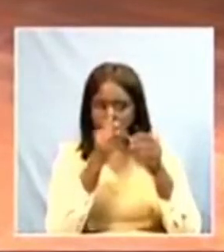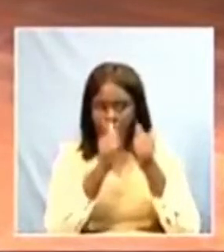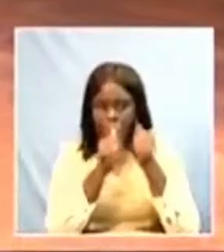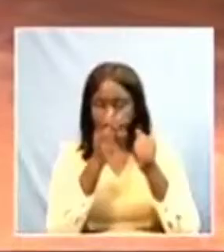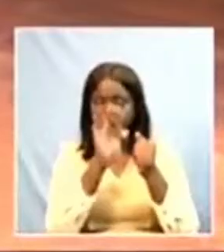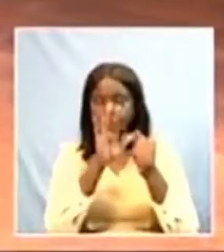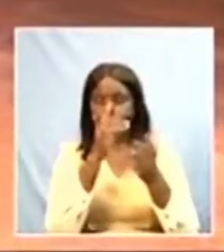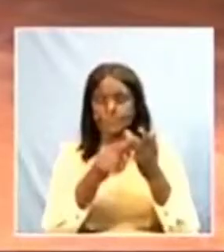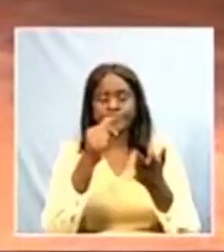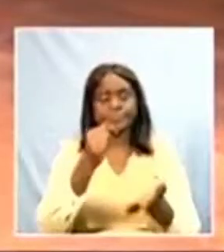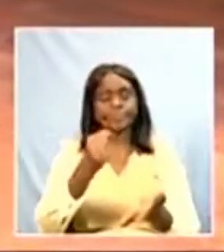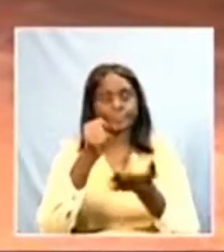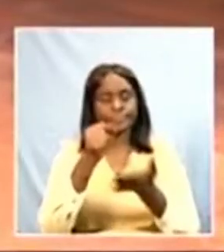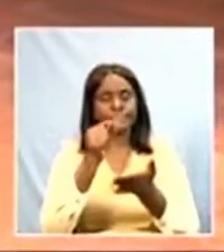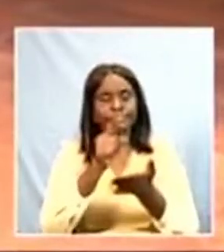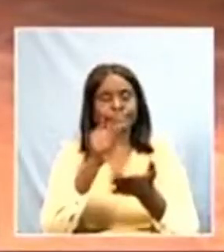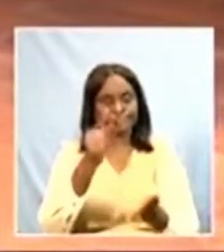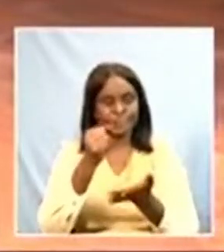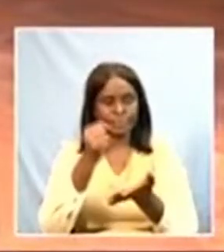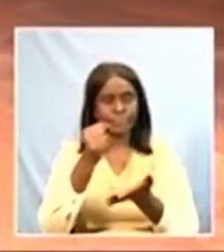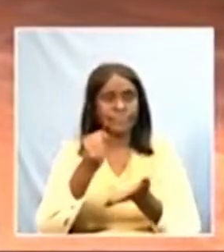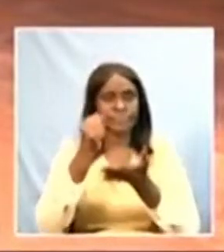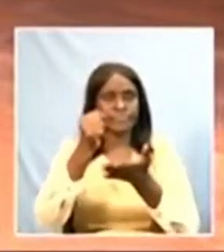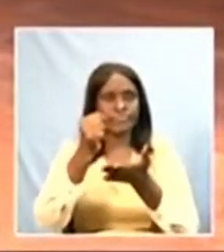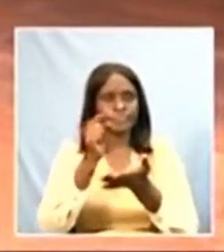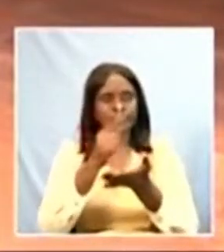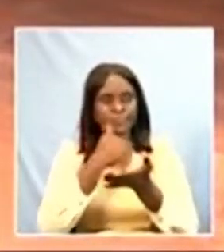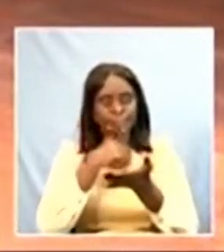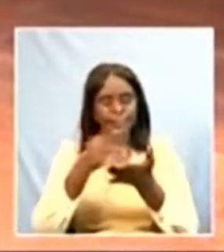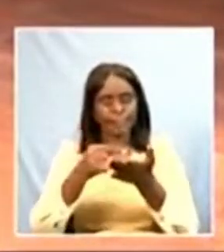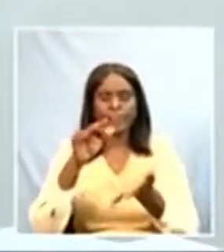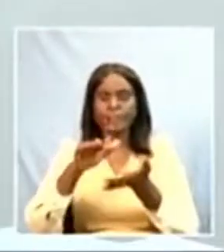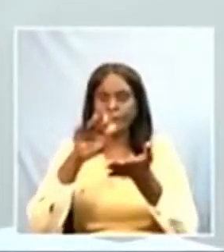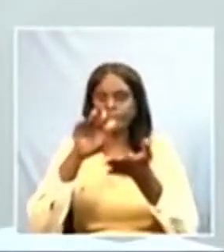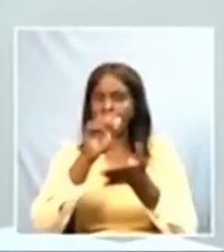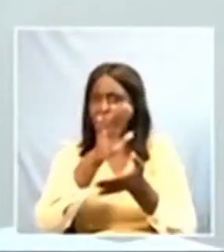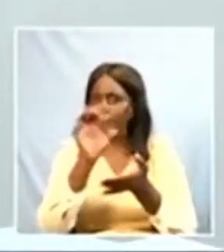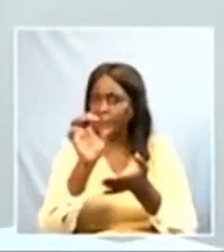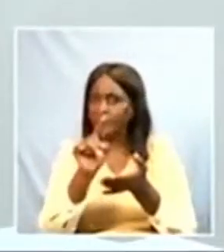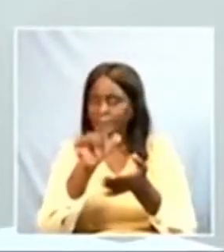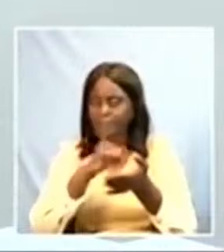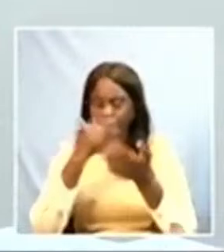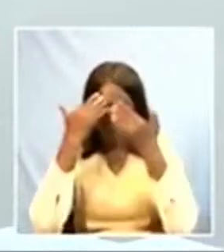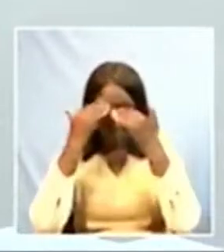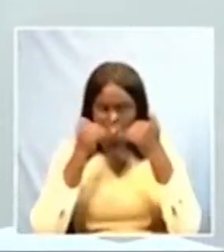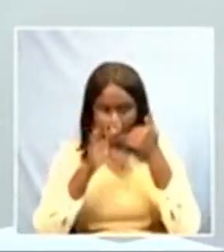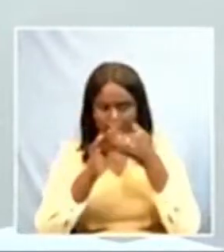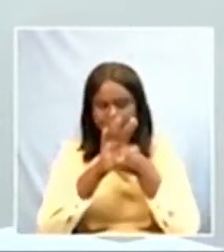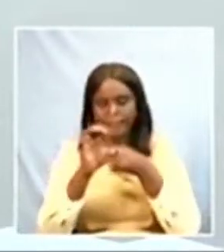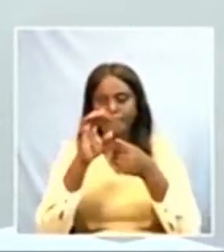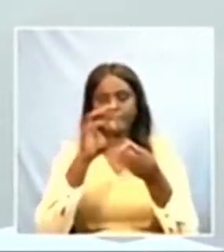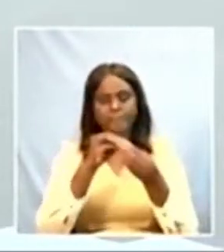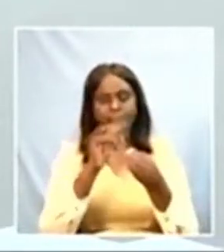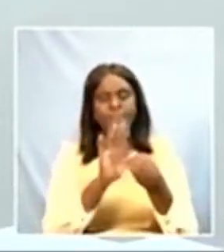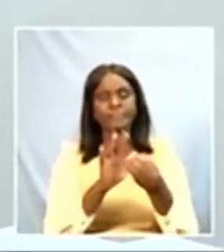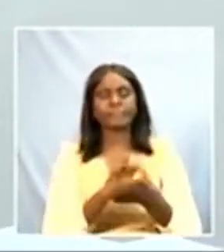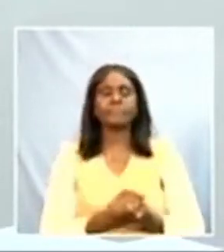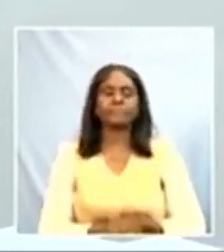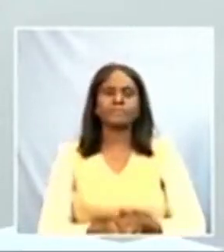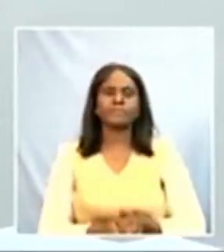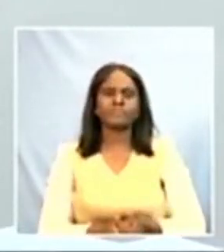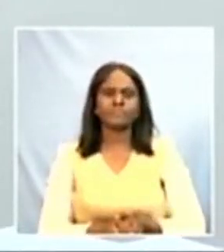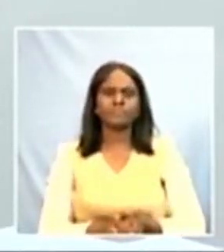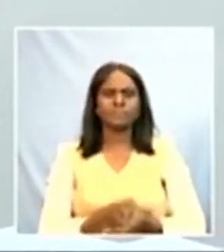of the budget allocation. There was a balance of 500. We are aware, 500 plus.